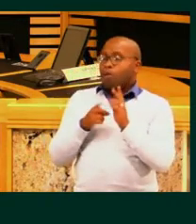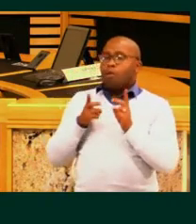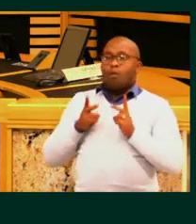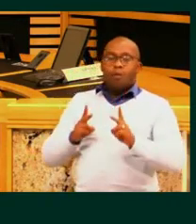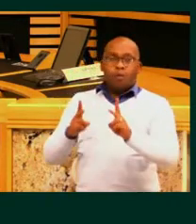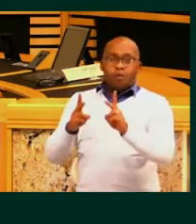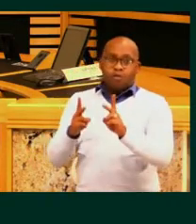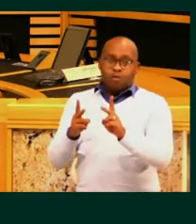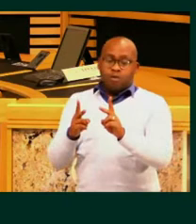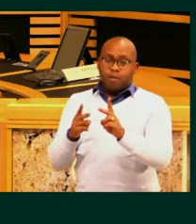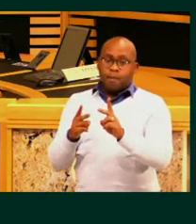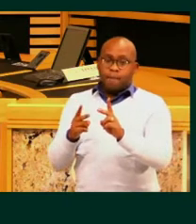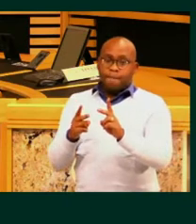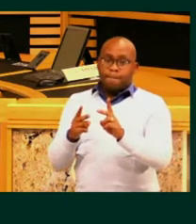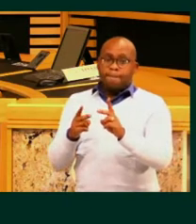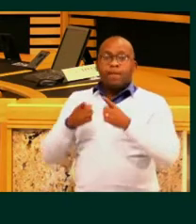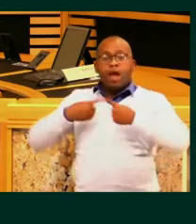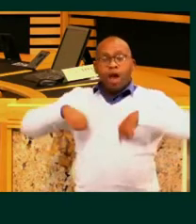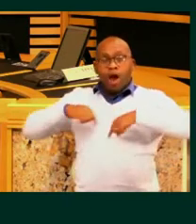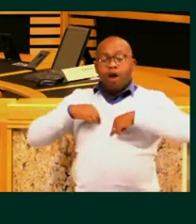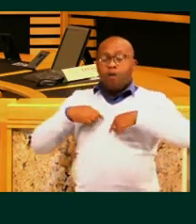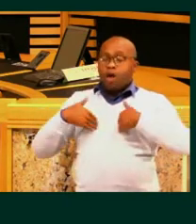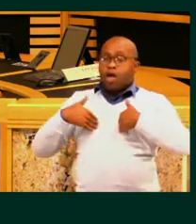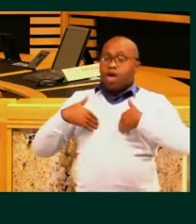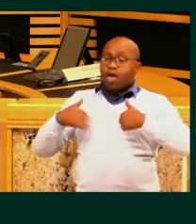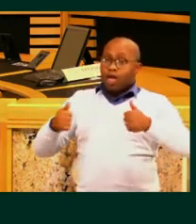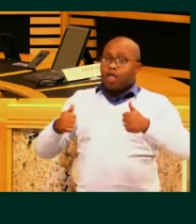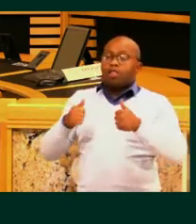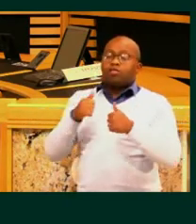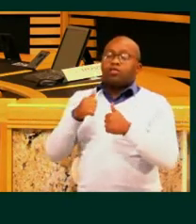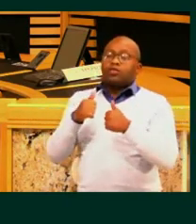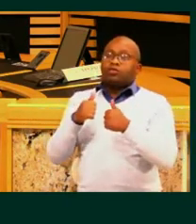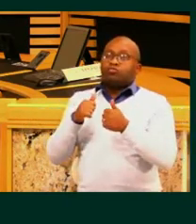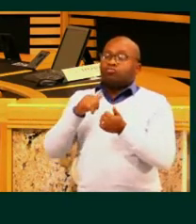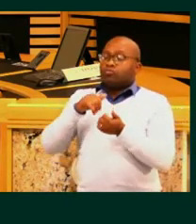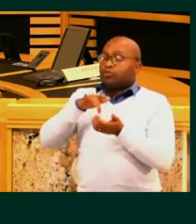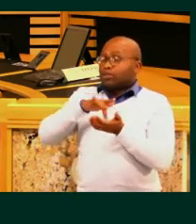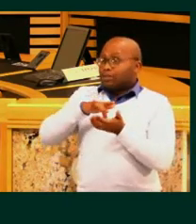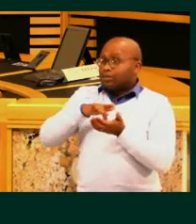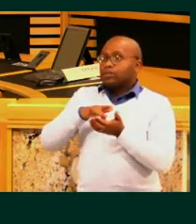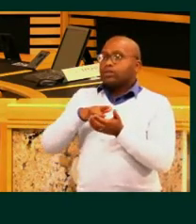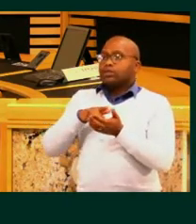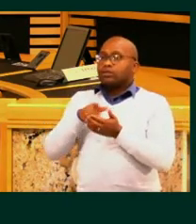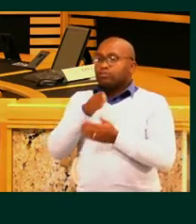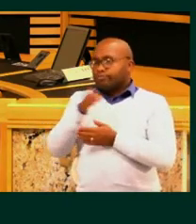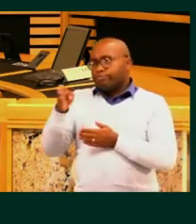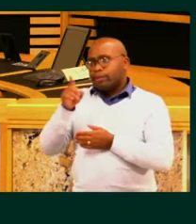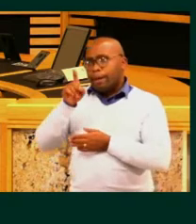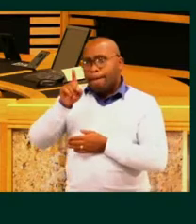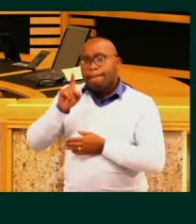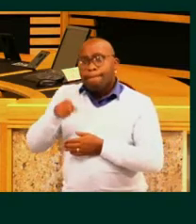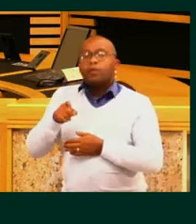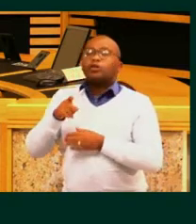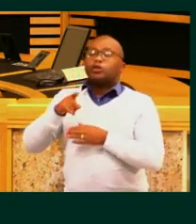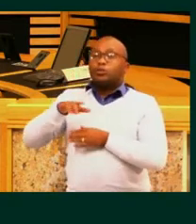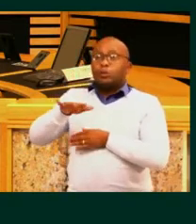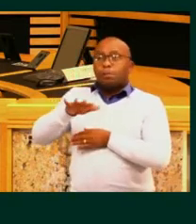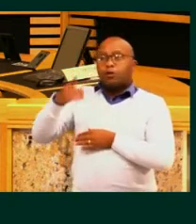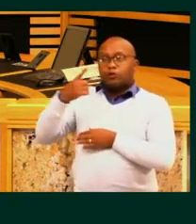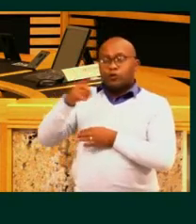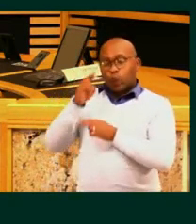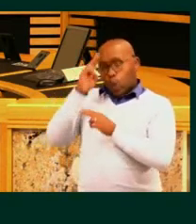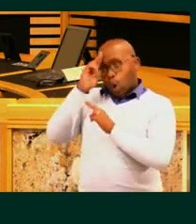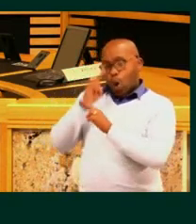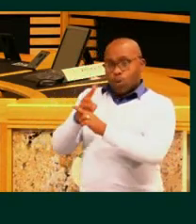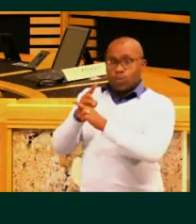progress our healthare system stands as a beacon of support we are equipping every community in alignment with nhi